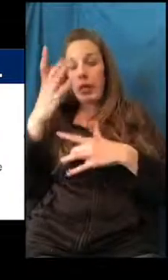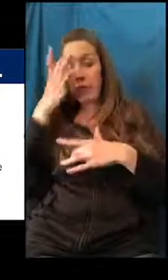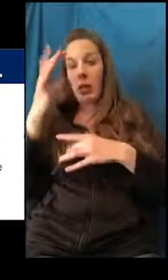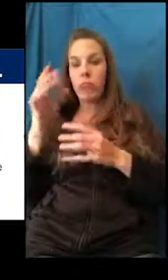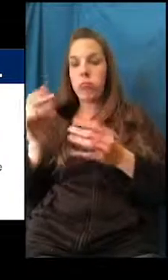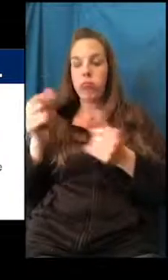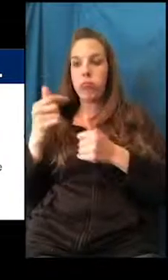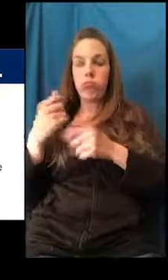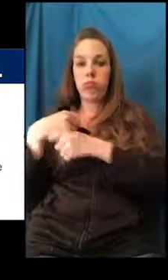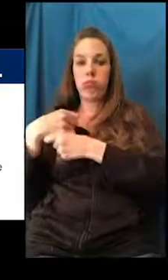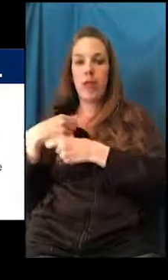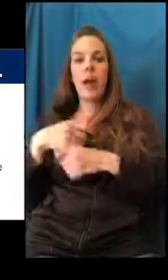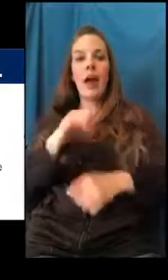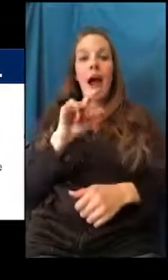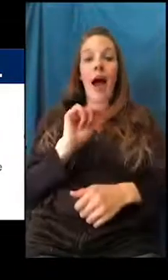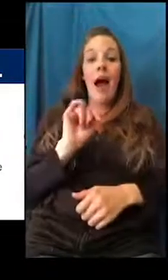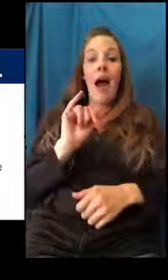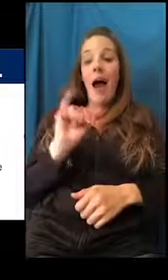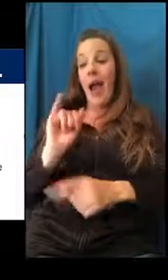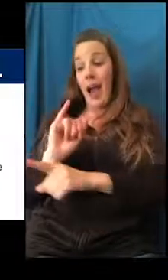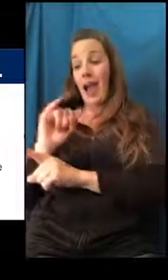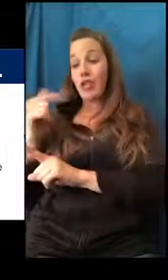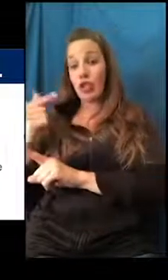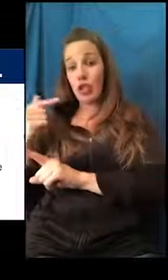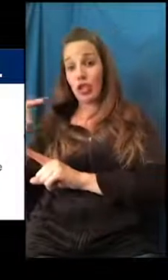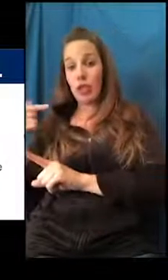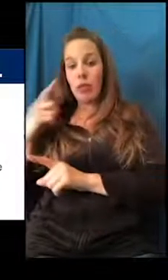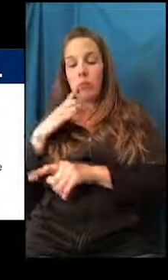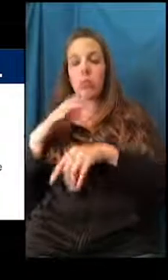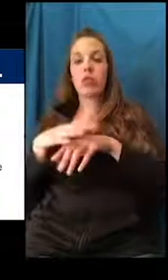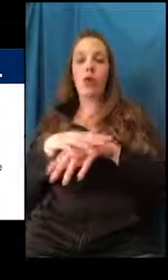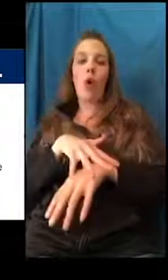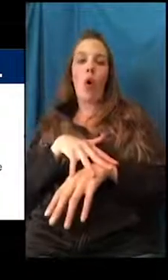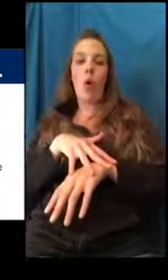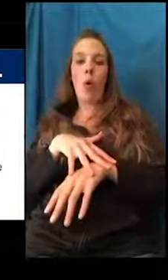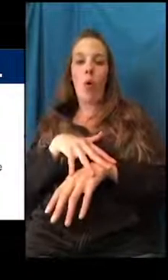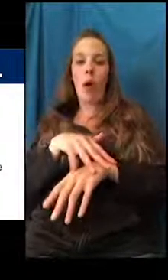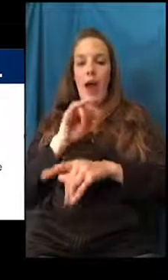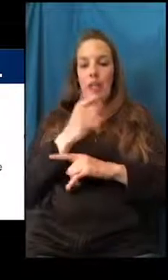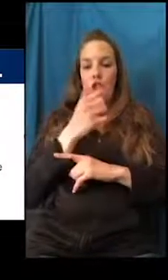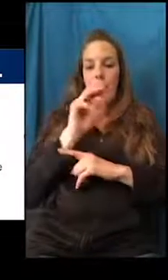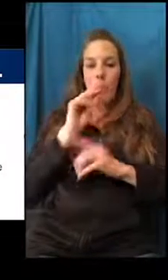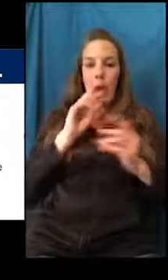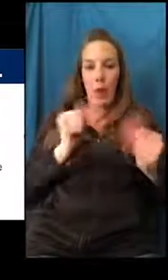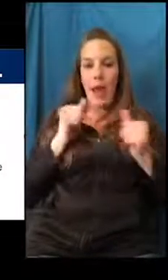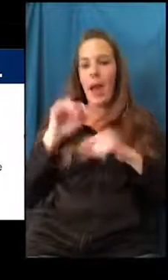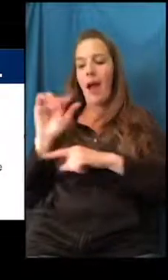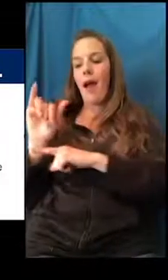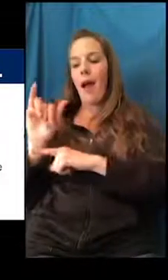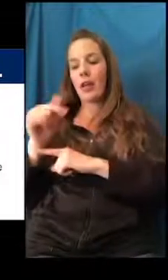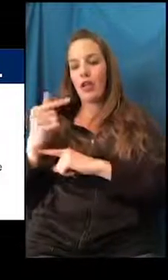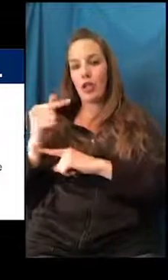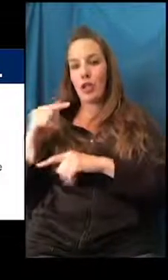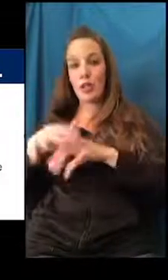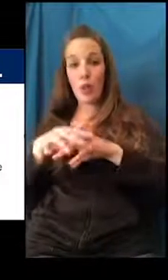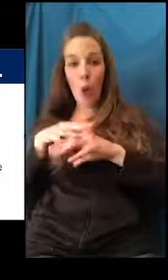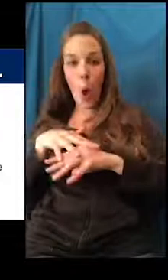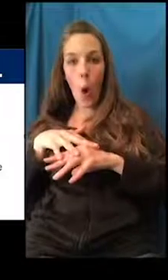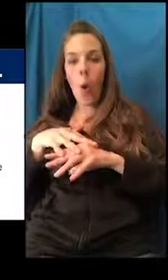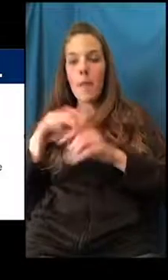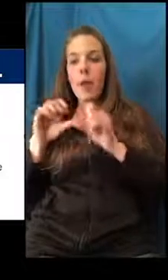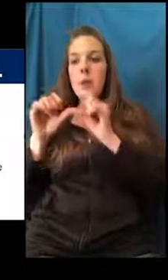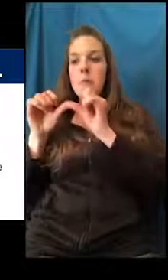makes IgG antibodies more slowly and retains them longer. That might suggest immunity